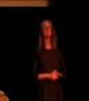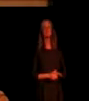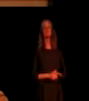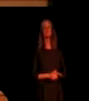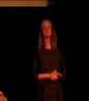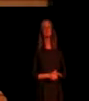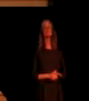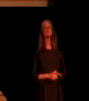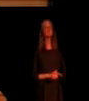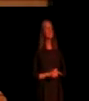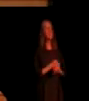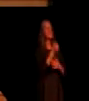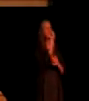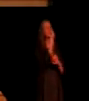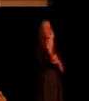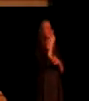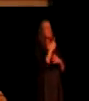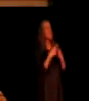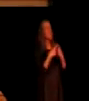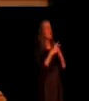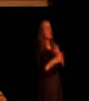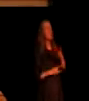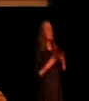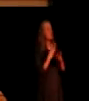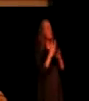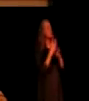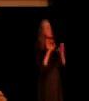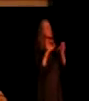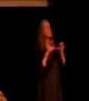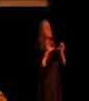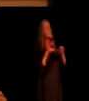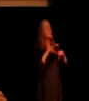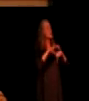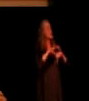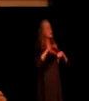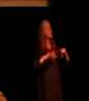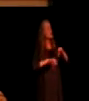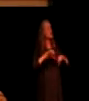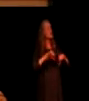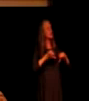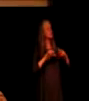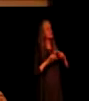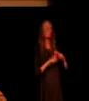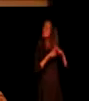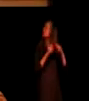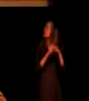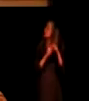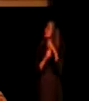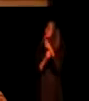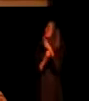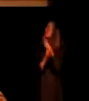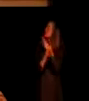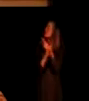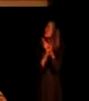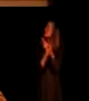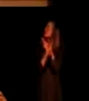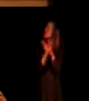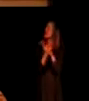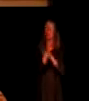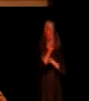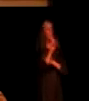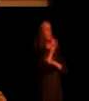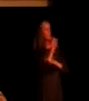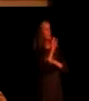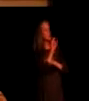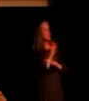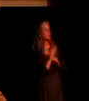The global scale Earth science started with Tyros. You see it, I better get